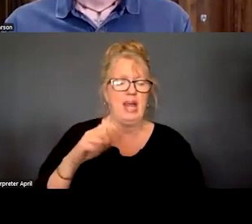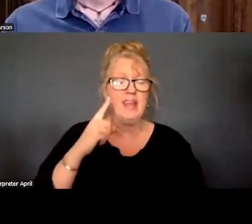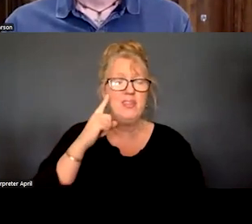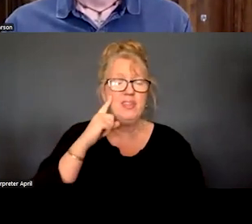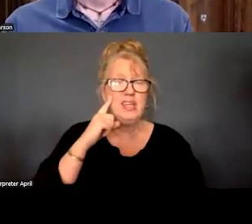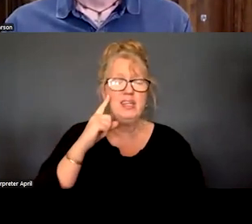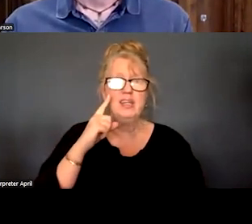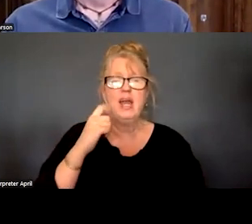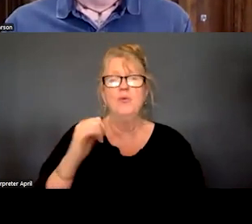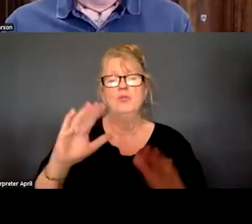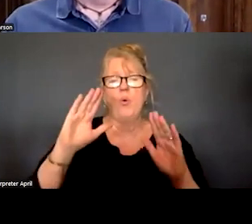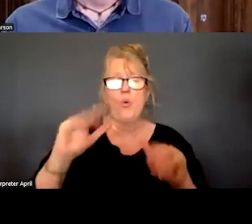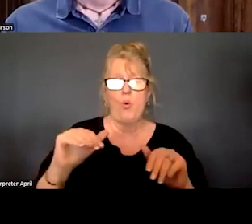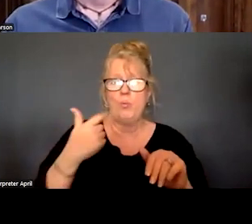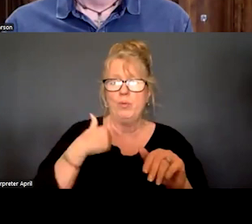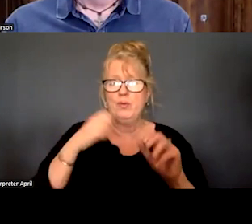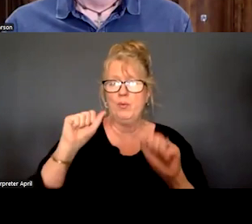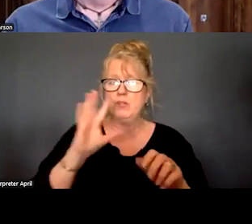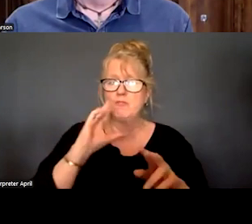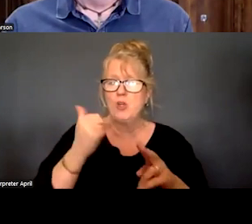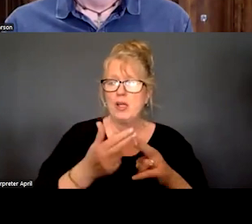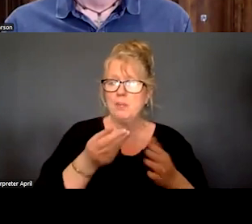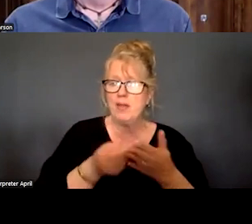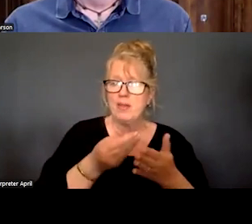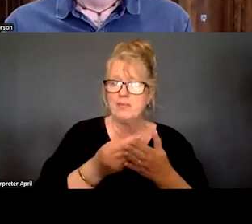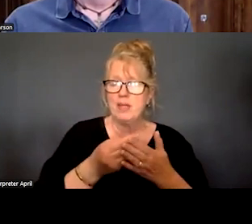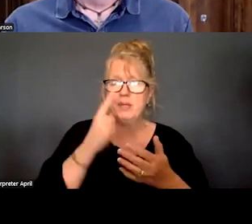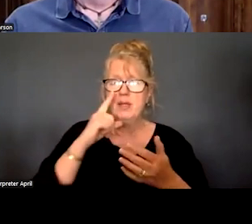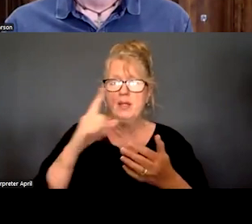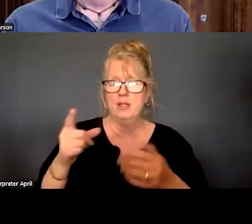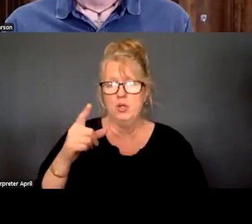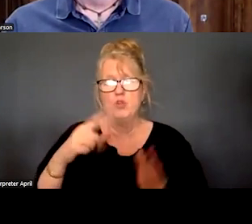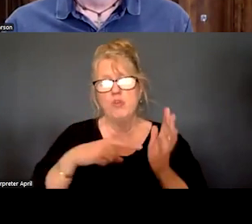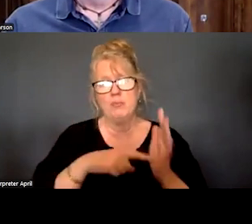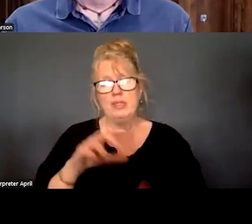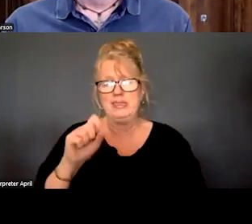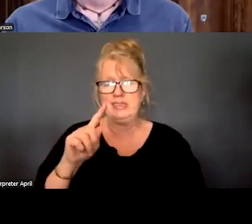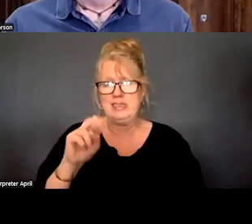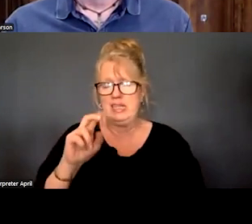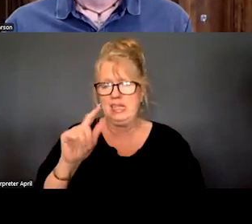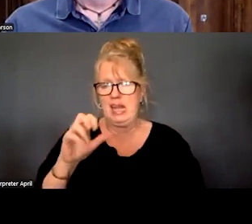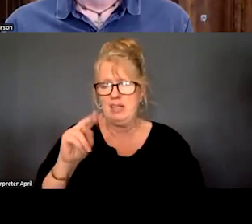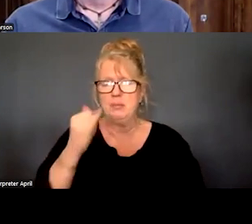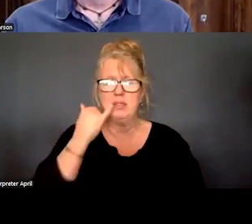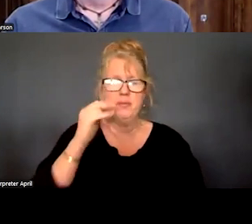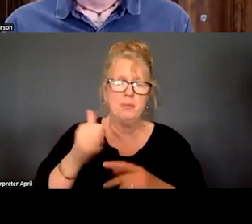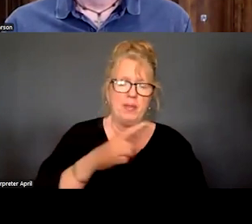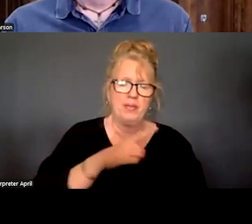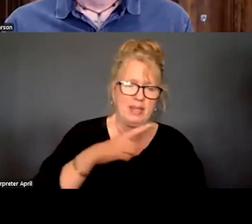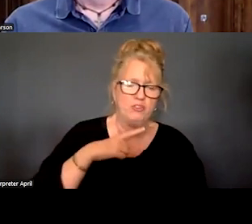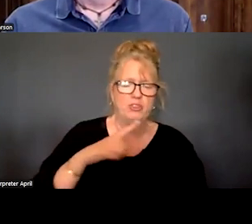had hoped to get into the financing. Representative Steve Ellison has done a lot with it, including with the legislation and with the health